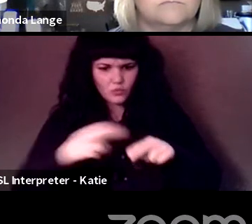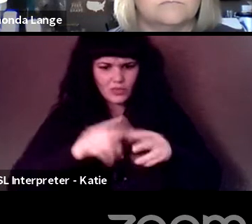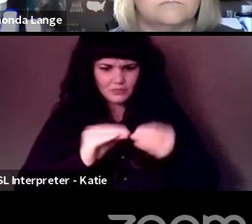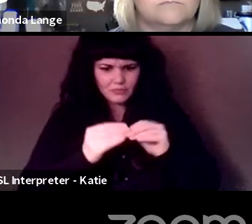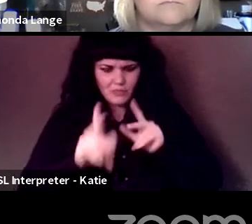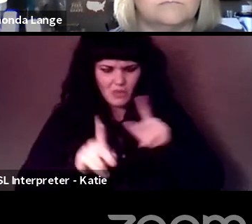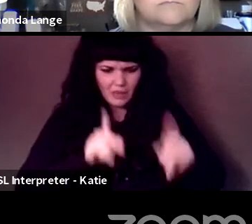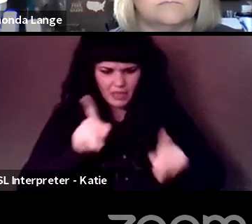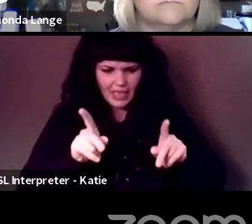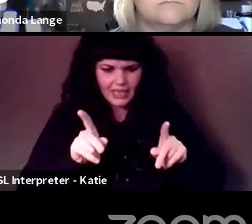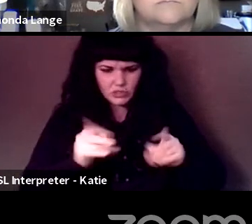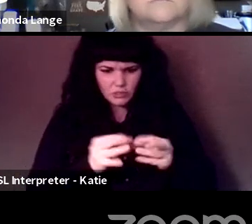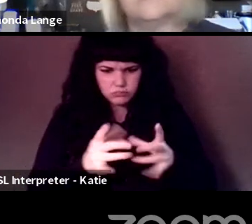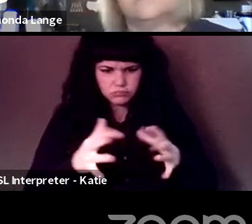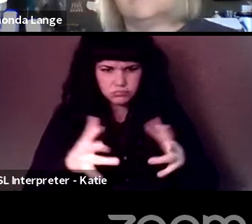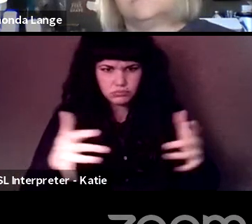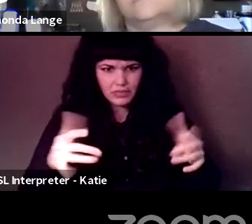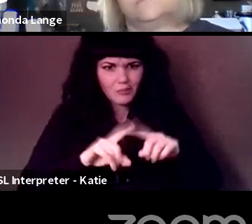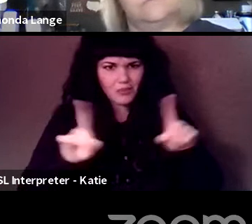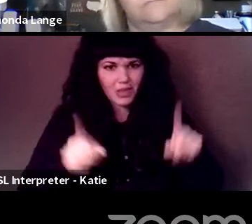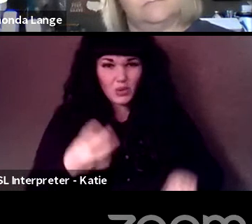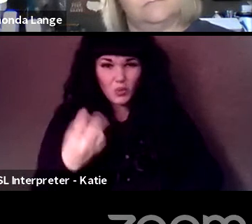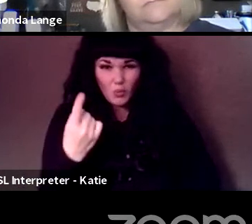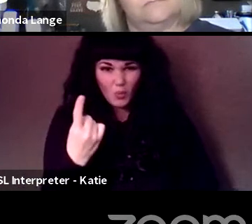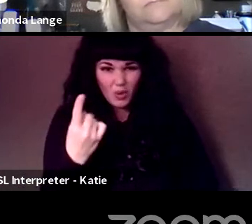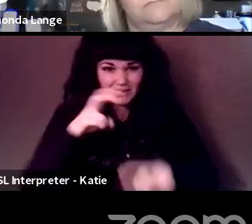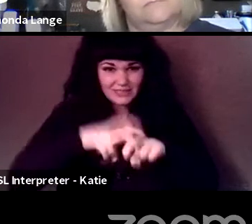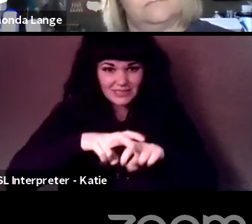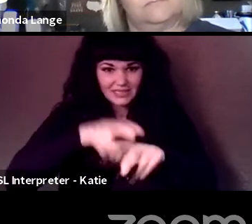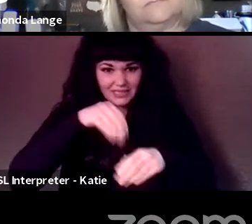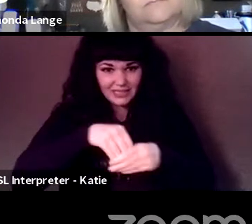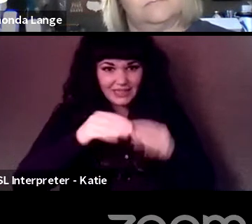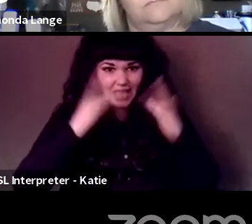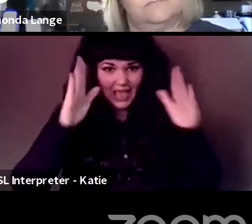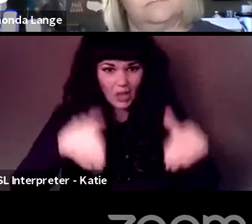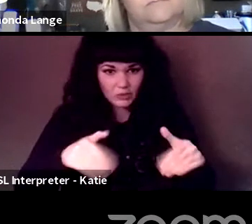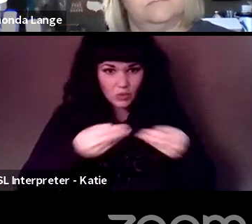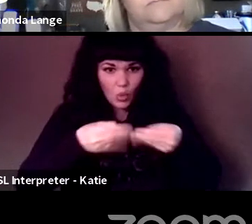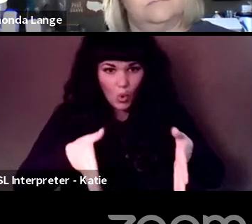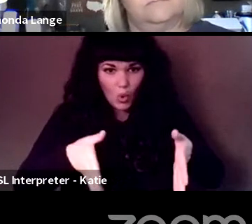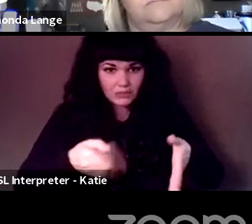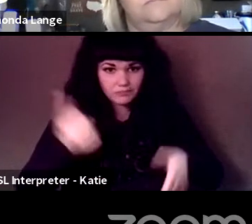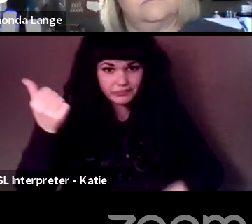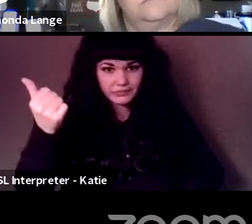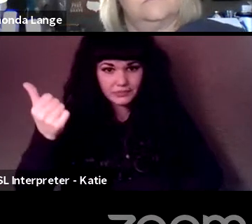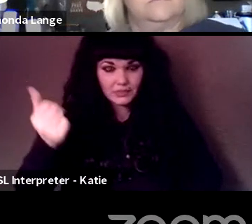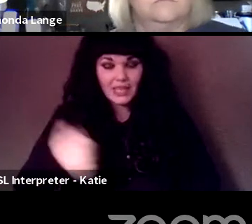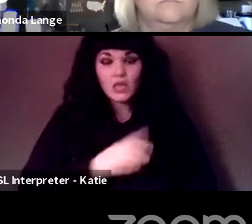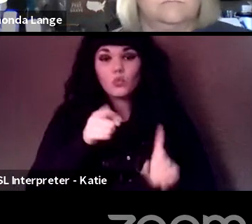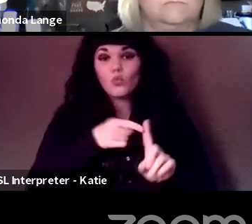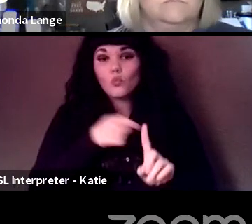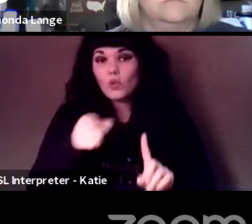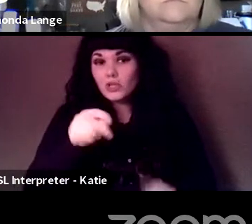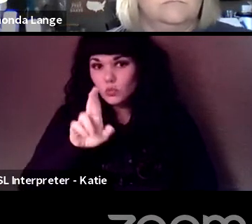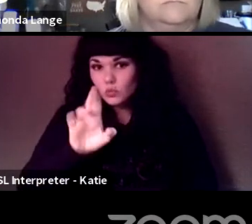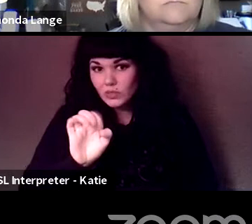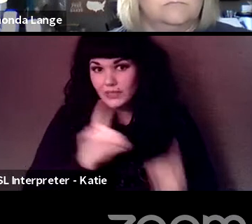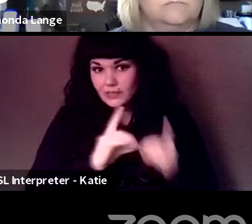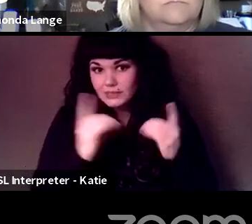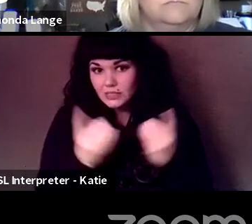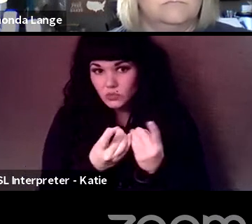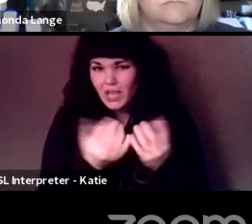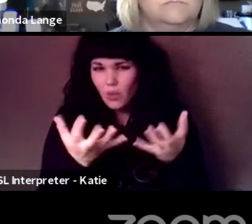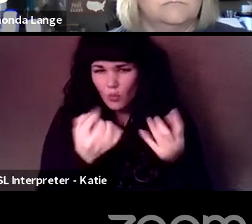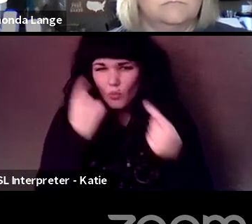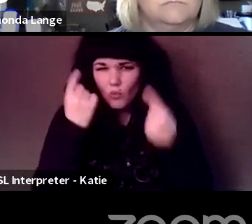we're losing a seat in the House. And when you do redistrict, consider those urban areas that have not